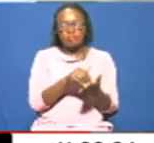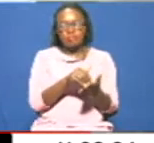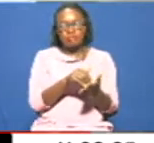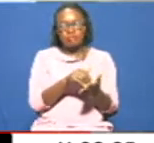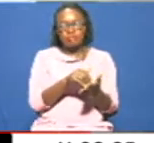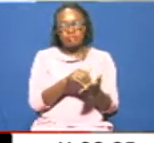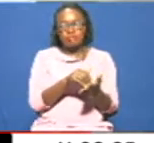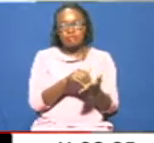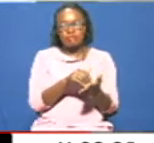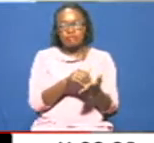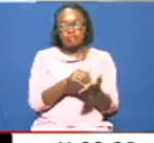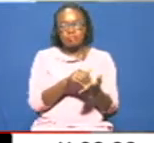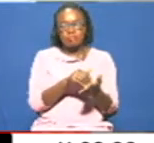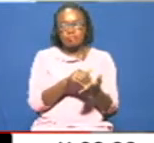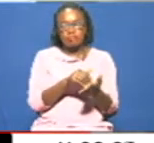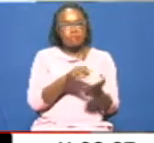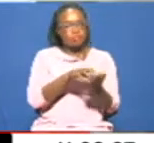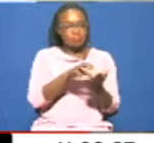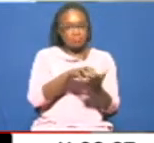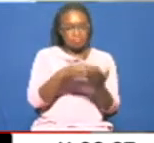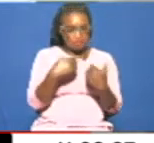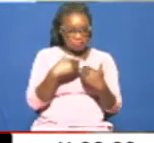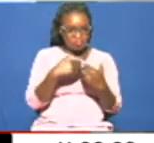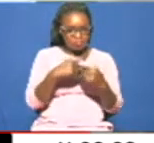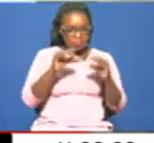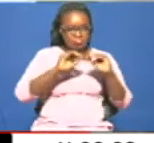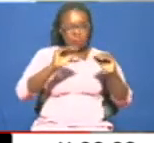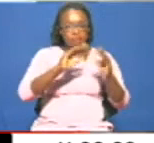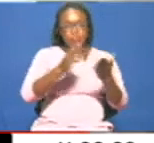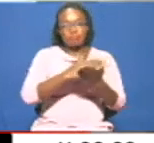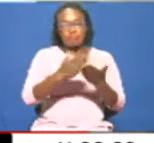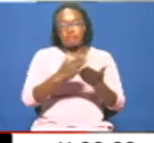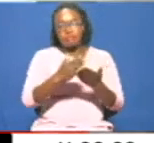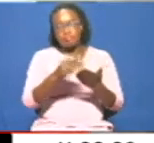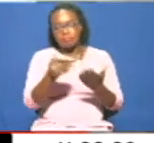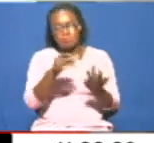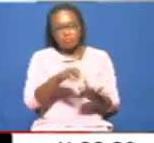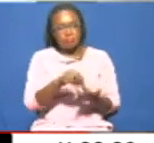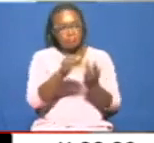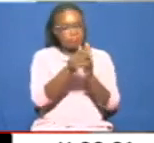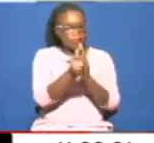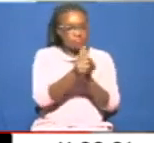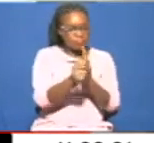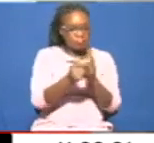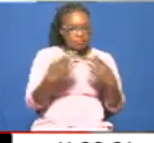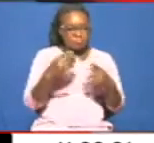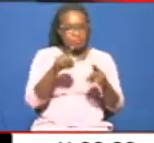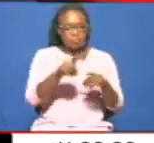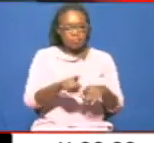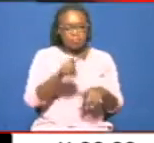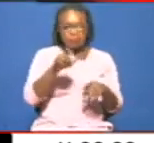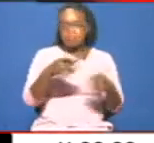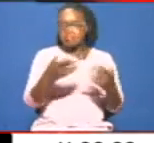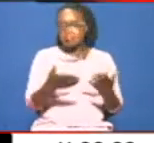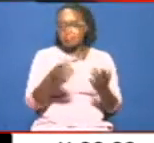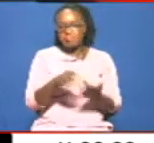are taking their position in the education sector, right? So are there any special skills that people need, or special